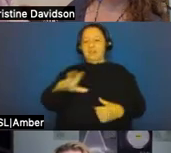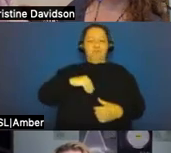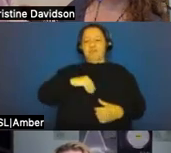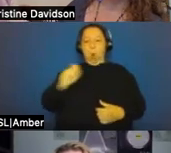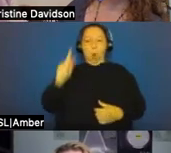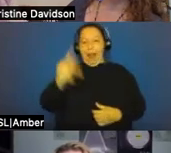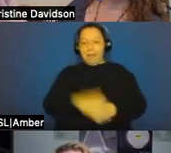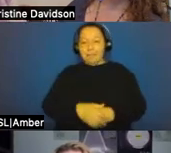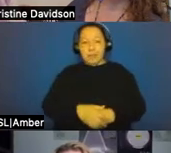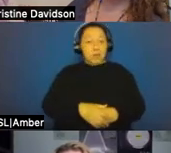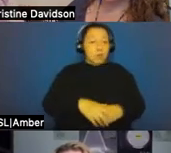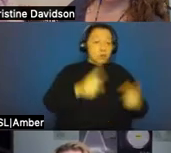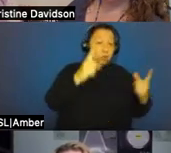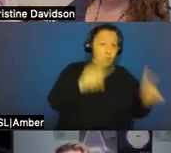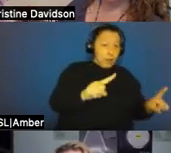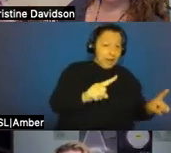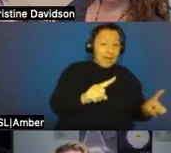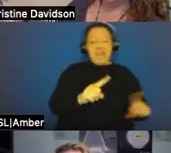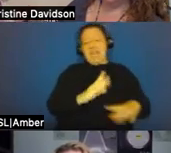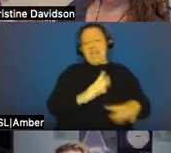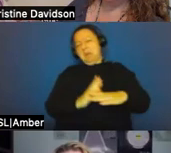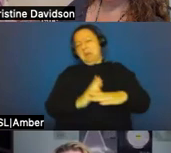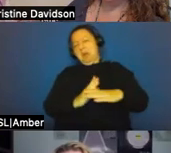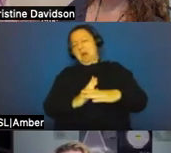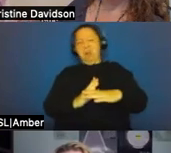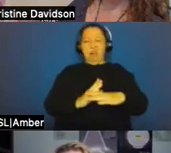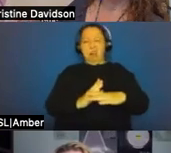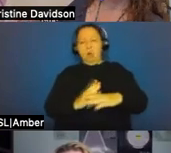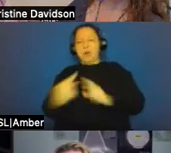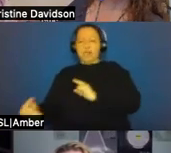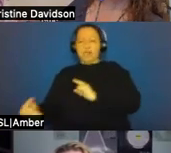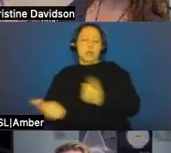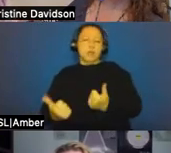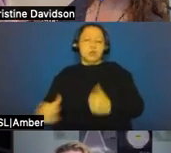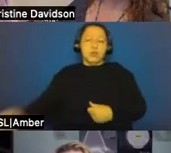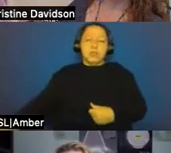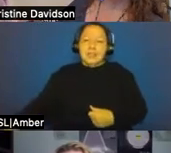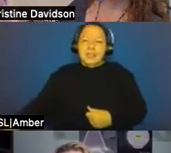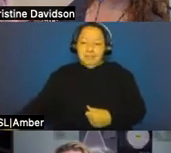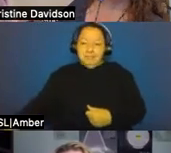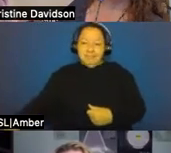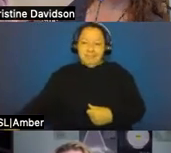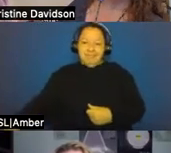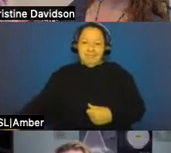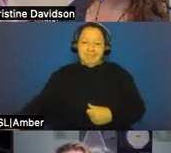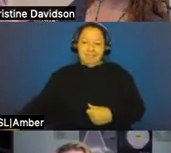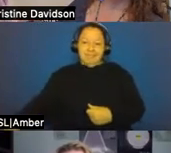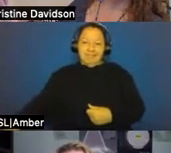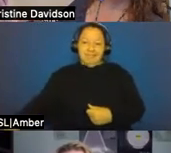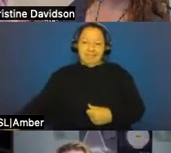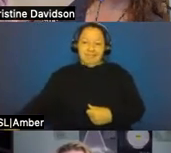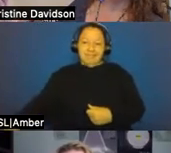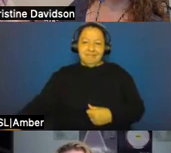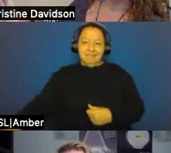you in the middle, or do you disagree? Anything that adults consent to do together are